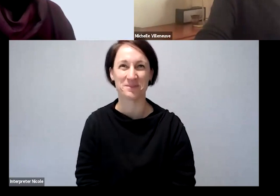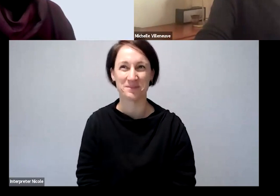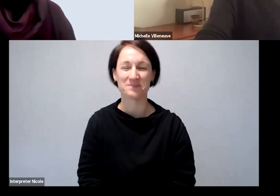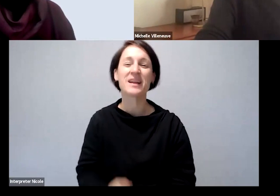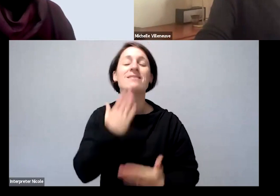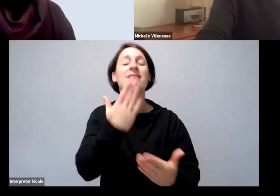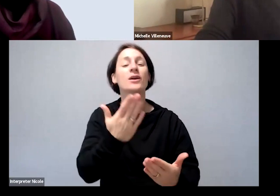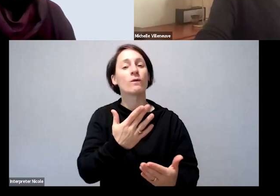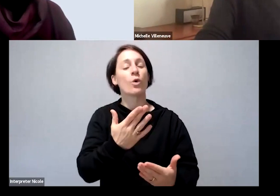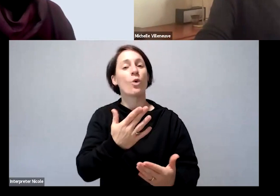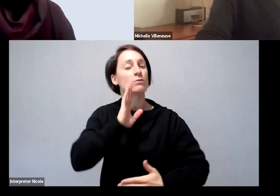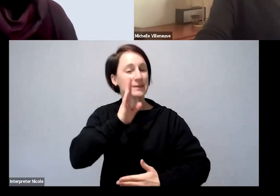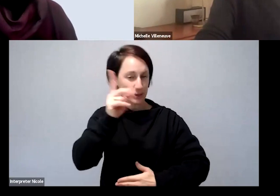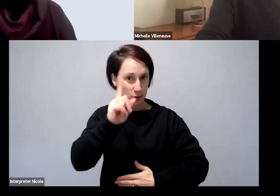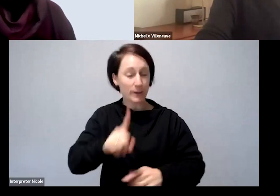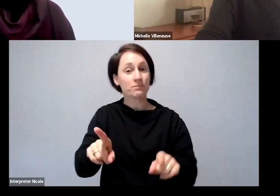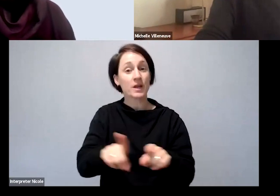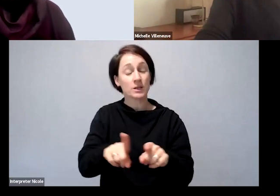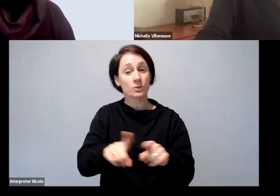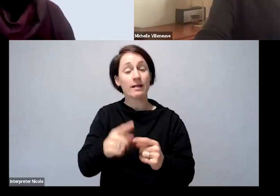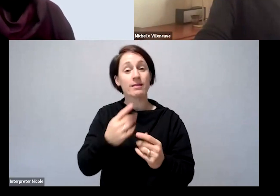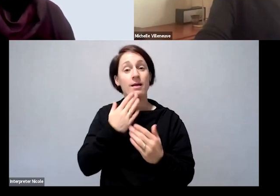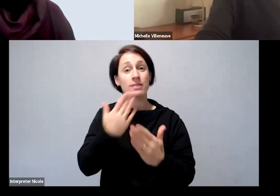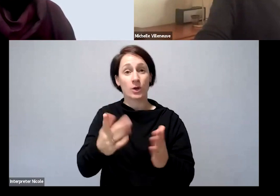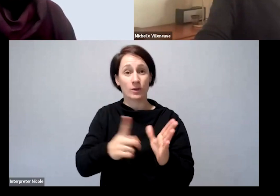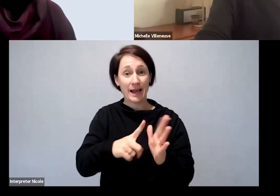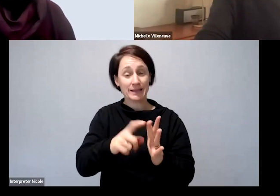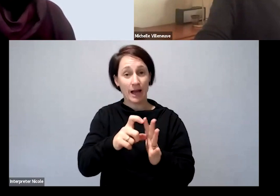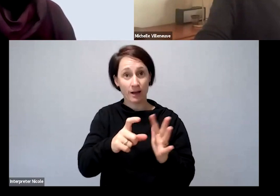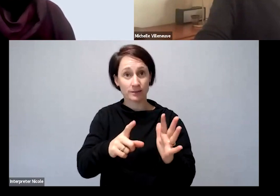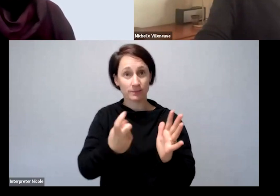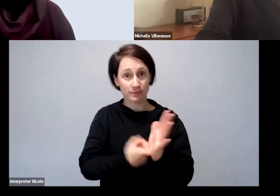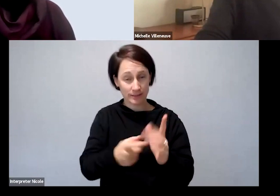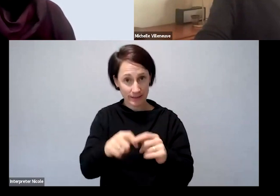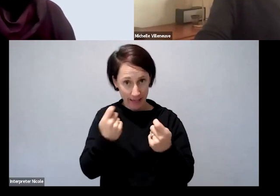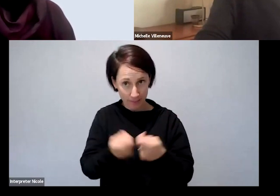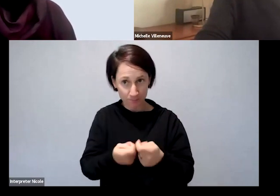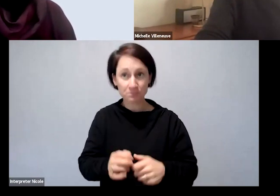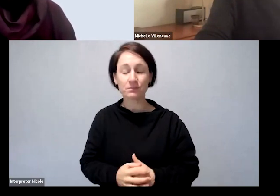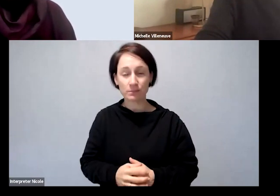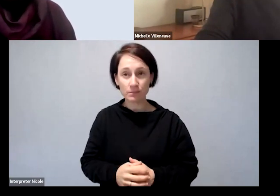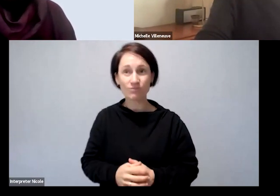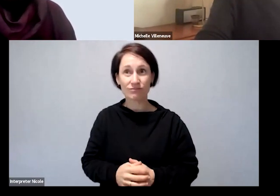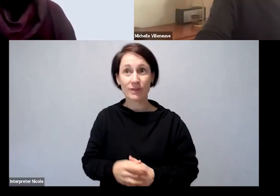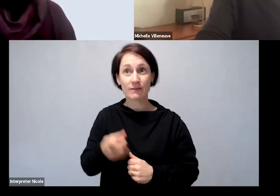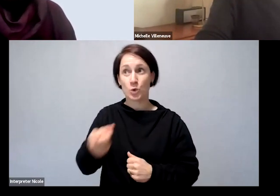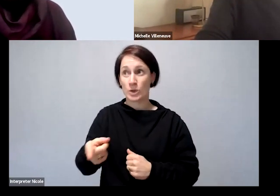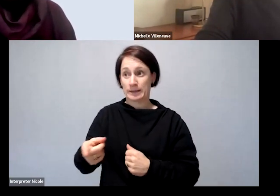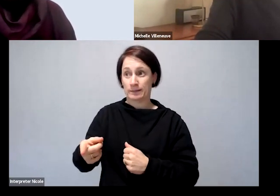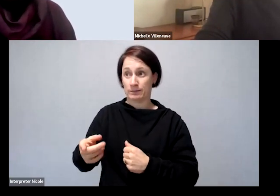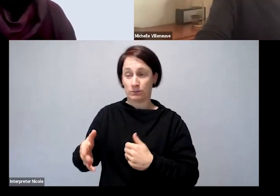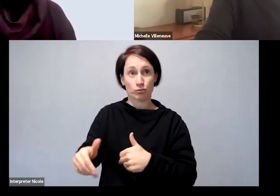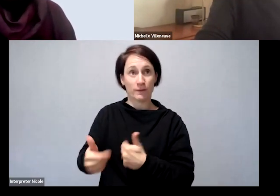to us today. I would also like to thank Nicole, and I thank the AIDR team behind the scenes who are working away to deal with and support